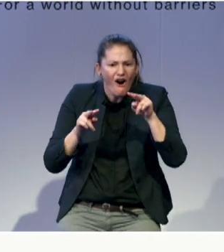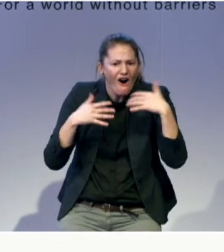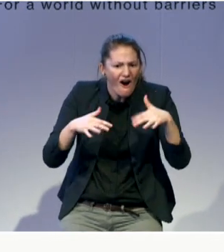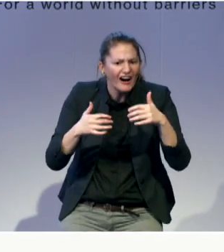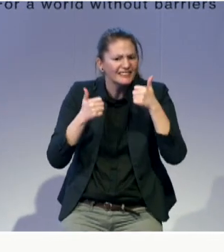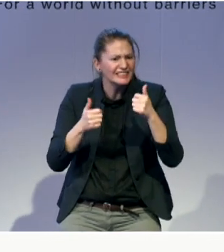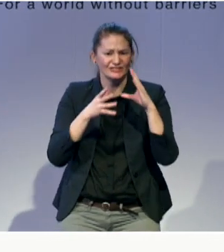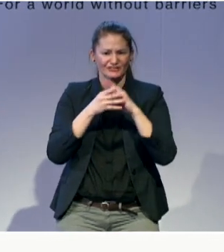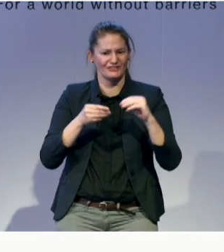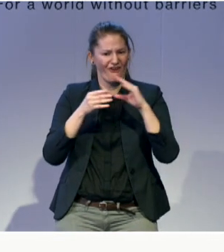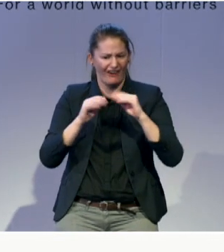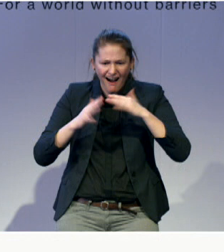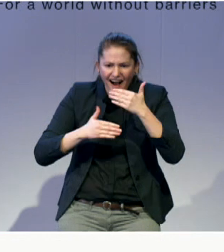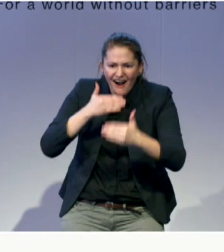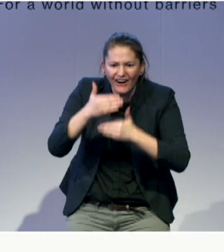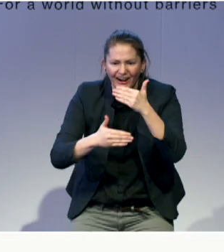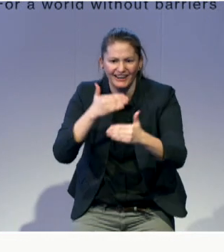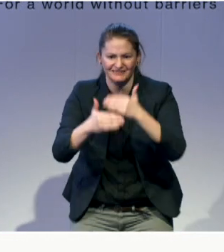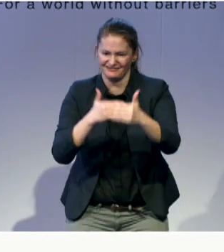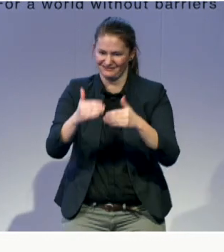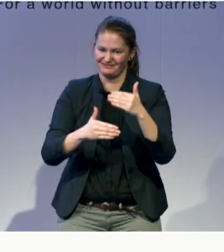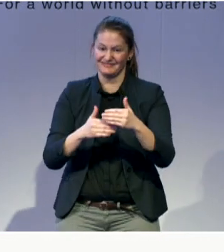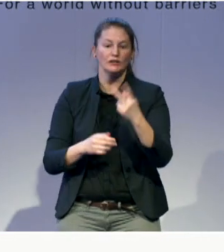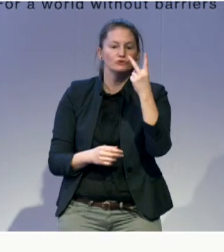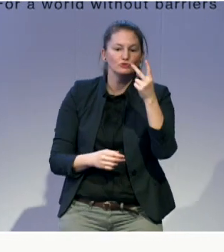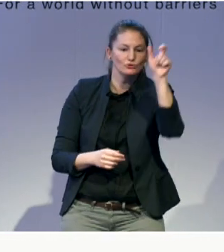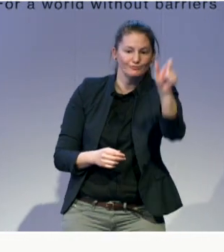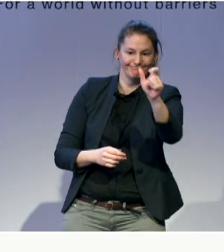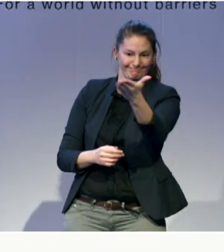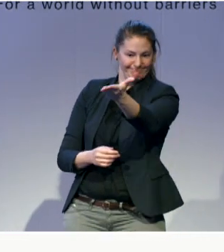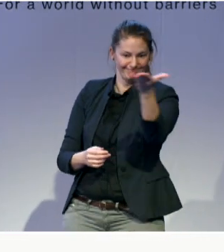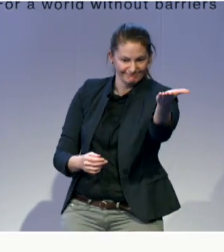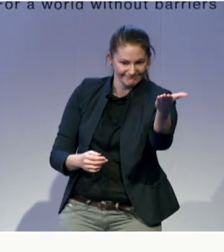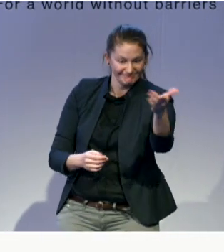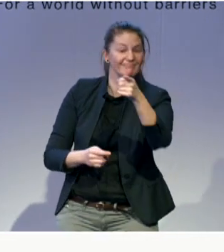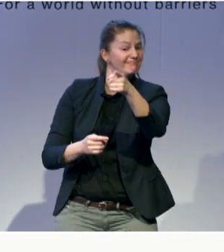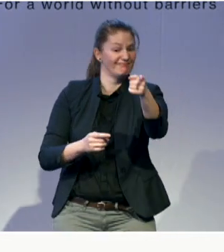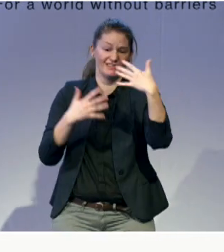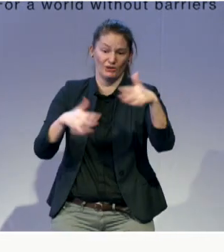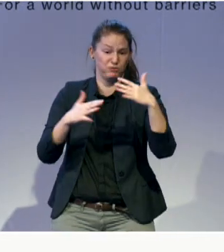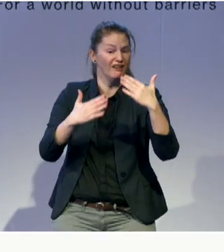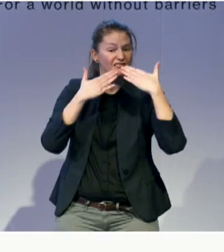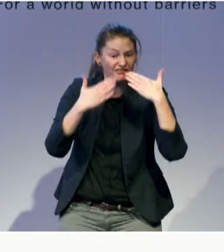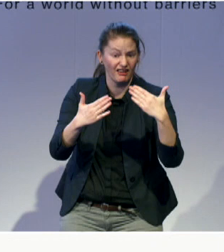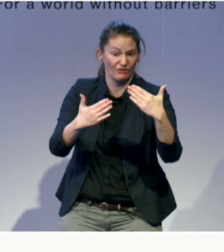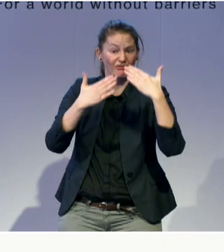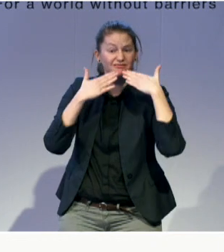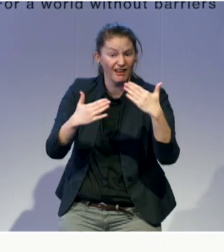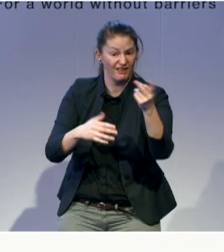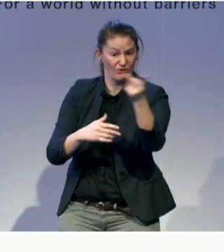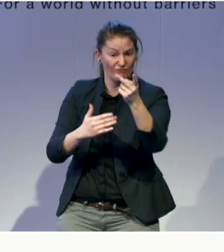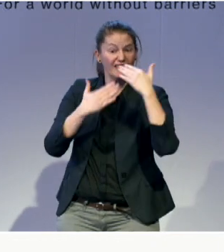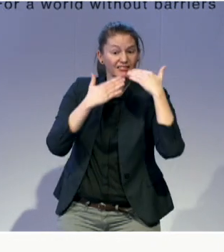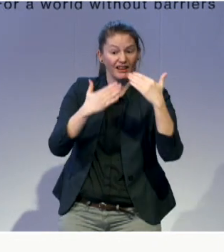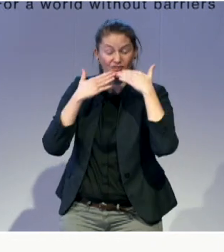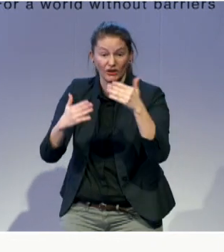for them, we should all just thank our lucky stars that those people